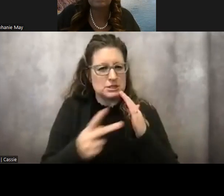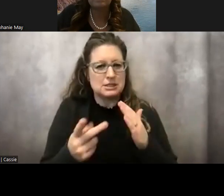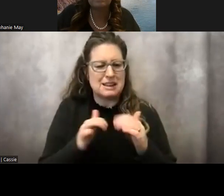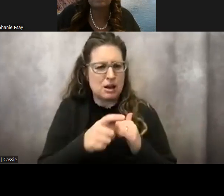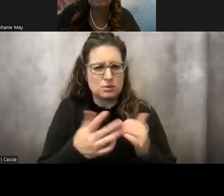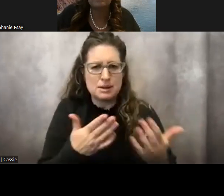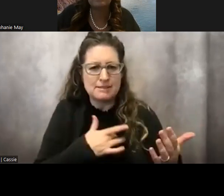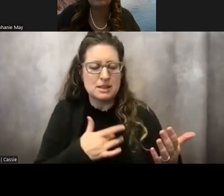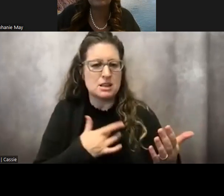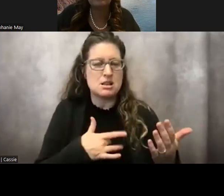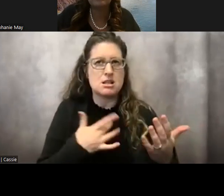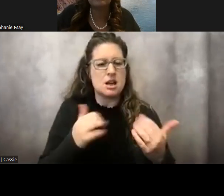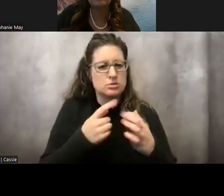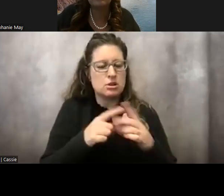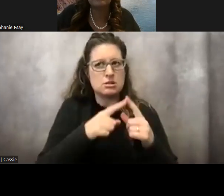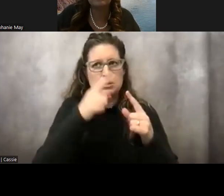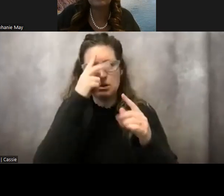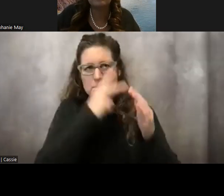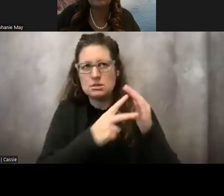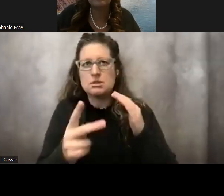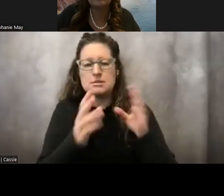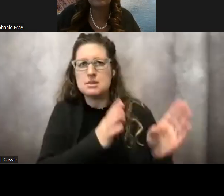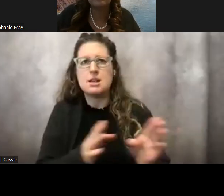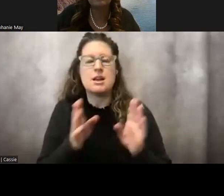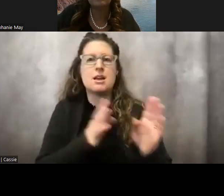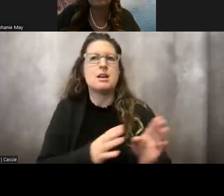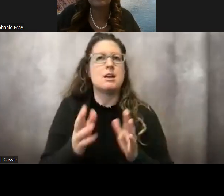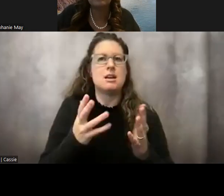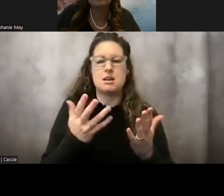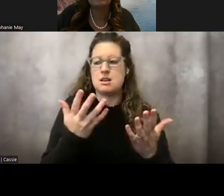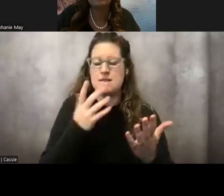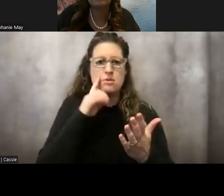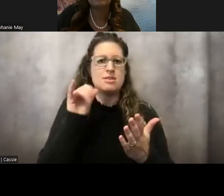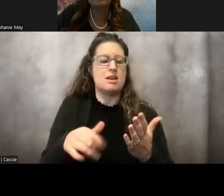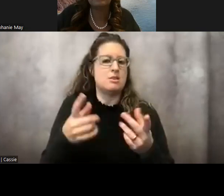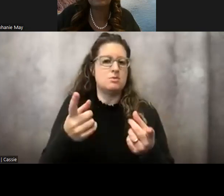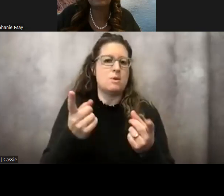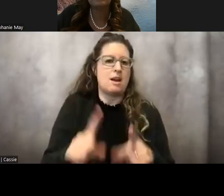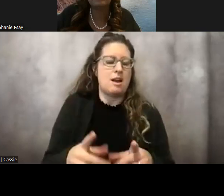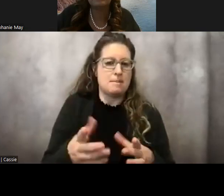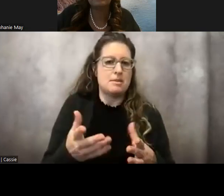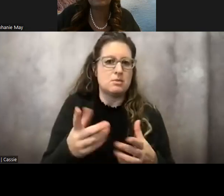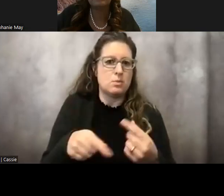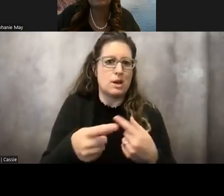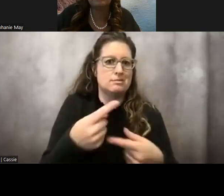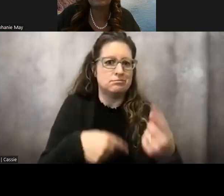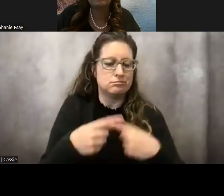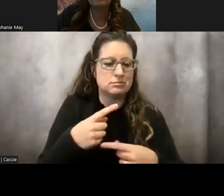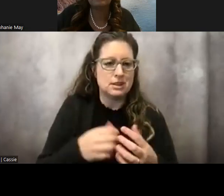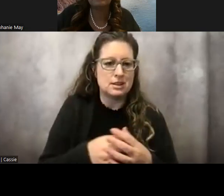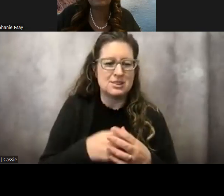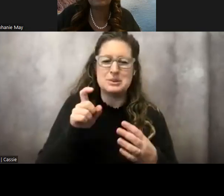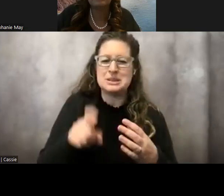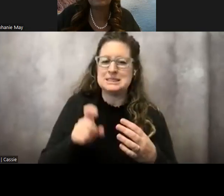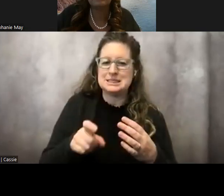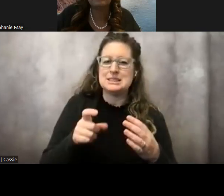and how can you start to even plan ahead for something like that happening? I think we do people a great service to be more prepared